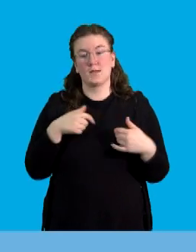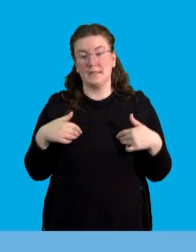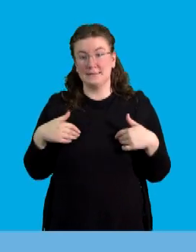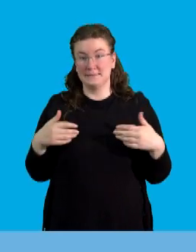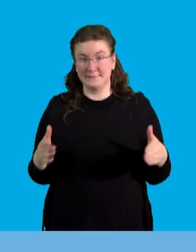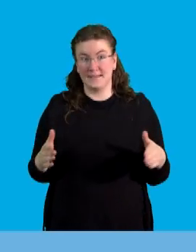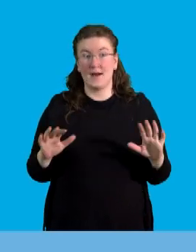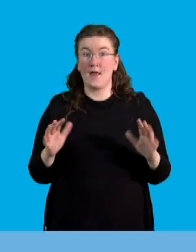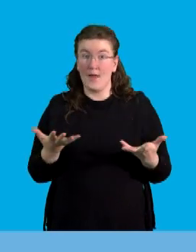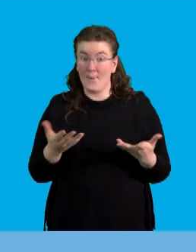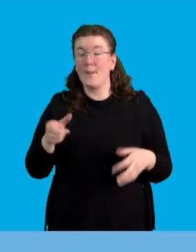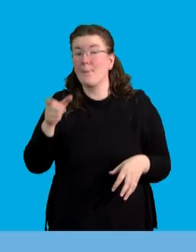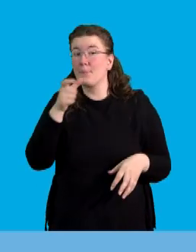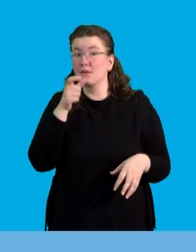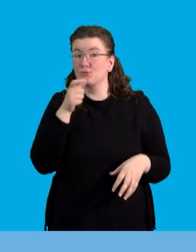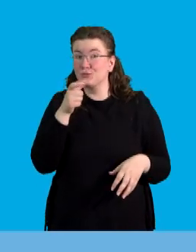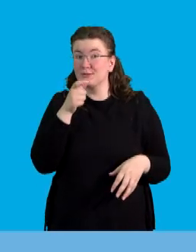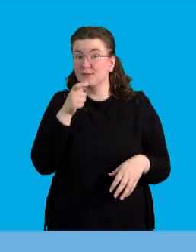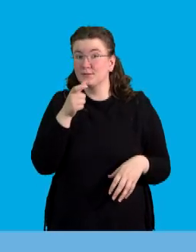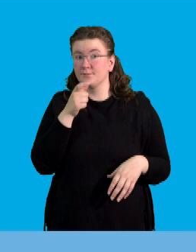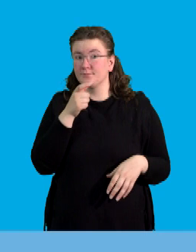to start off with our battery